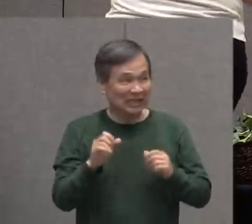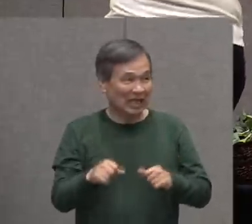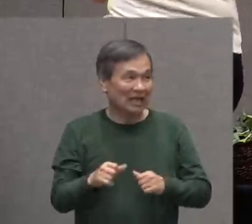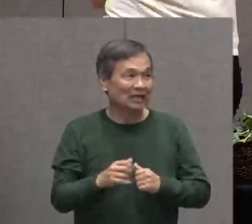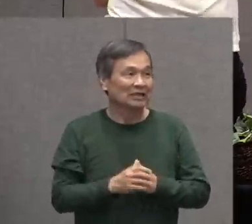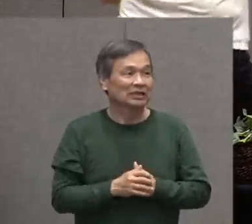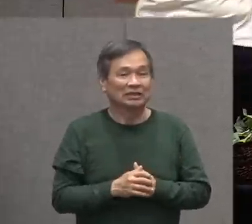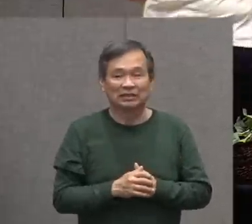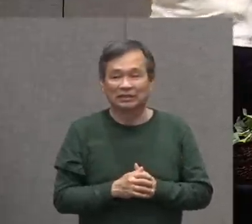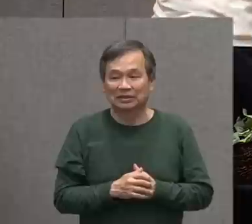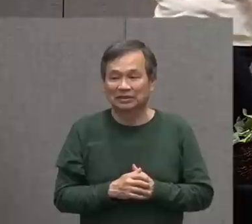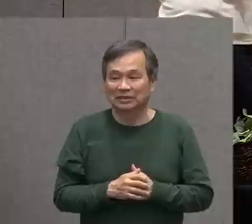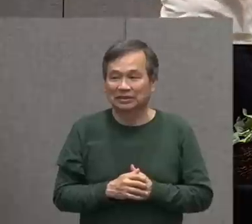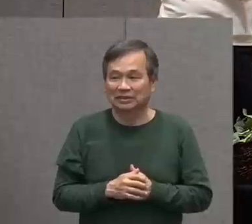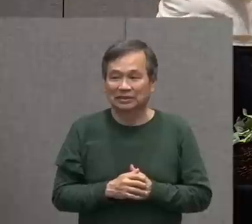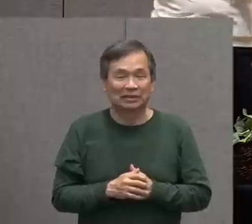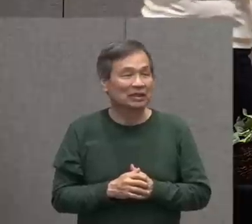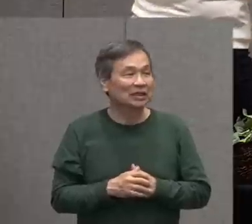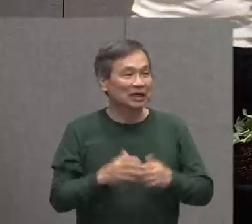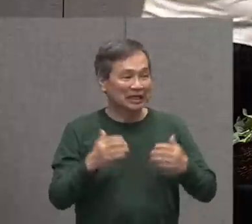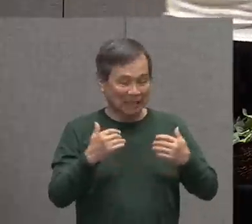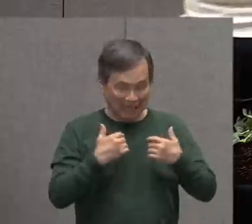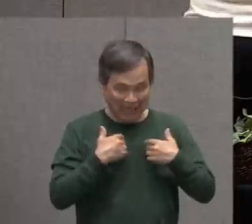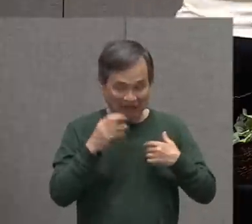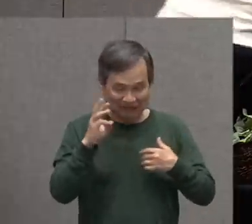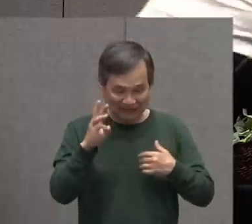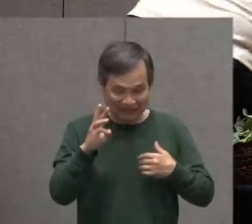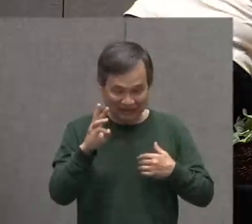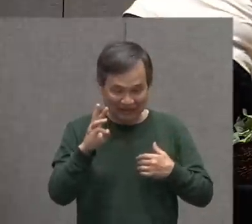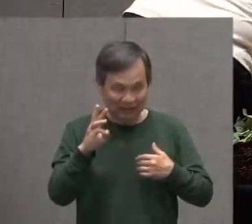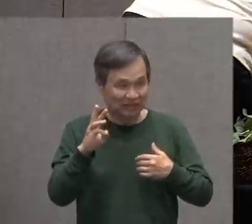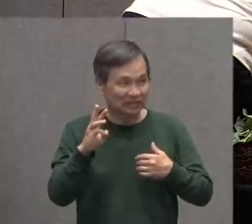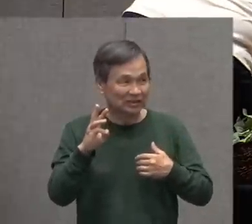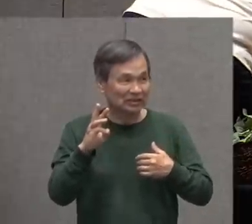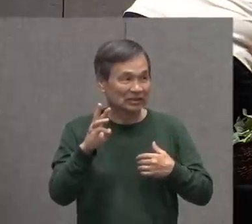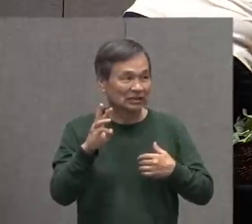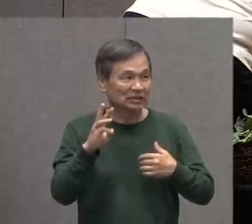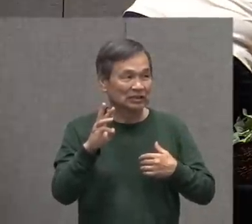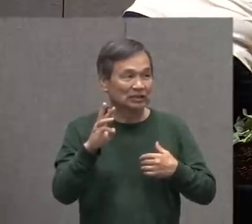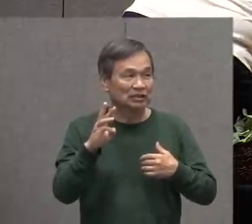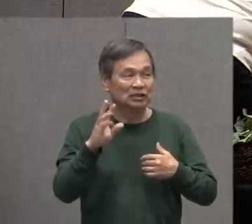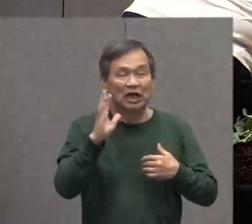and yeah. I know I had the 6 last time because I rolled that 6. So let me see. I'm going to do